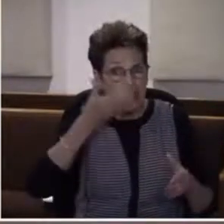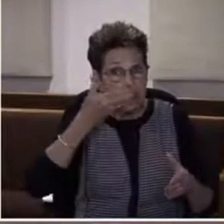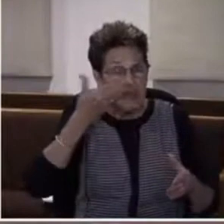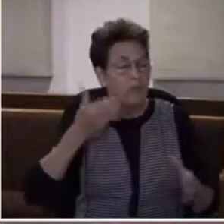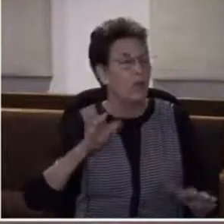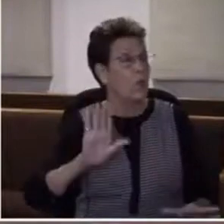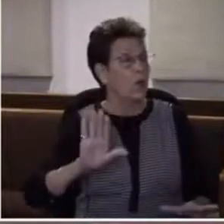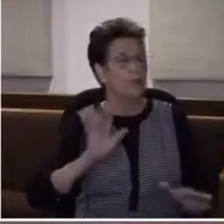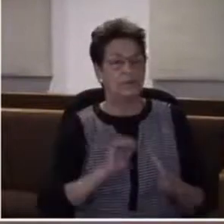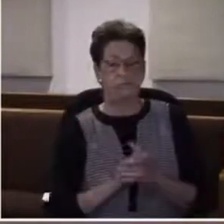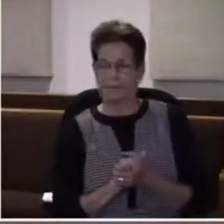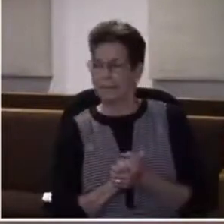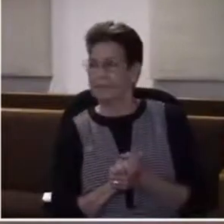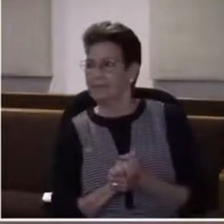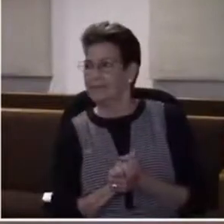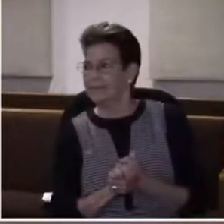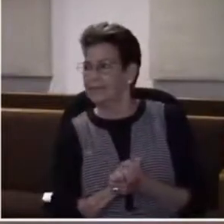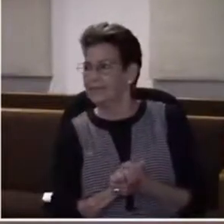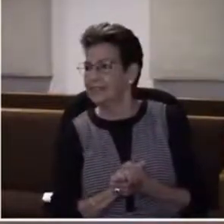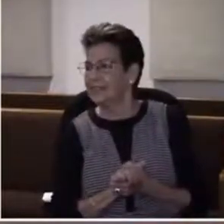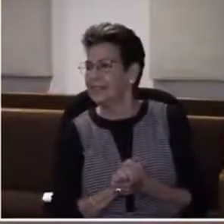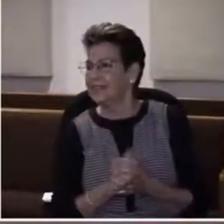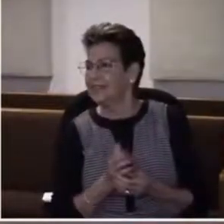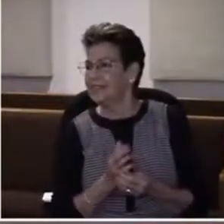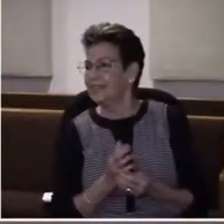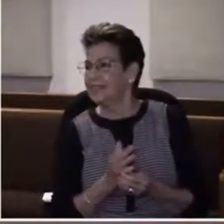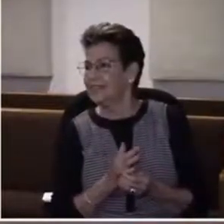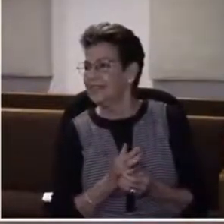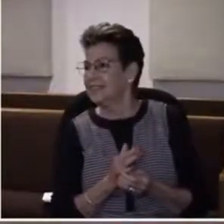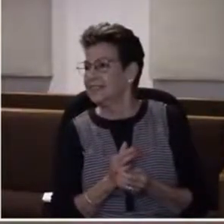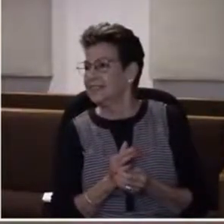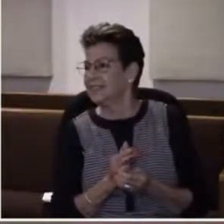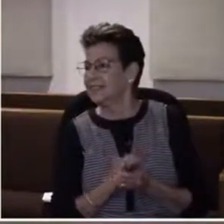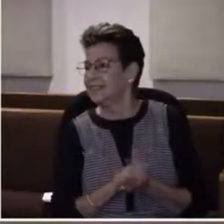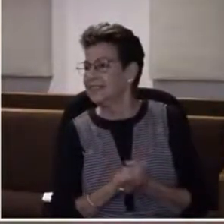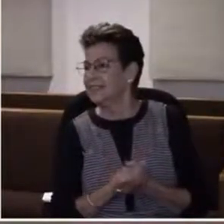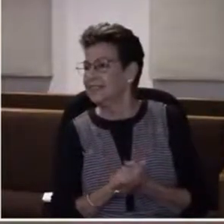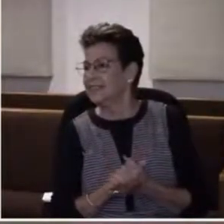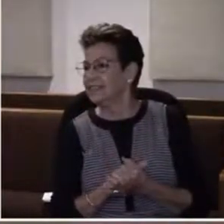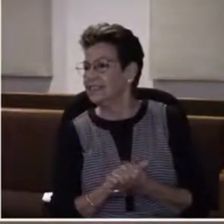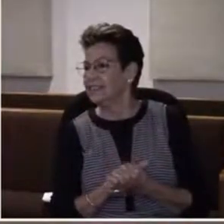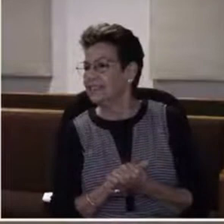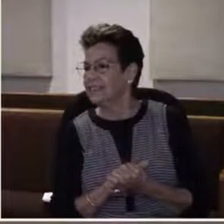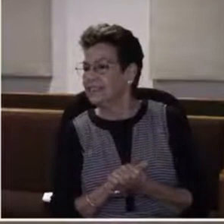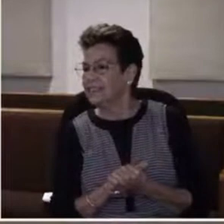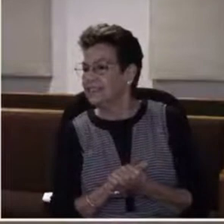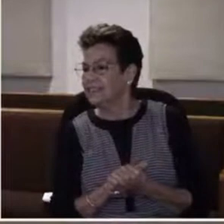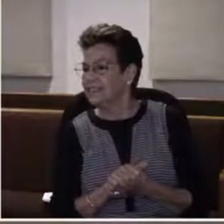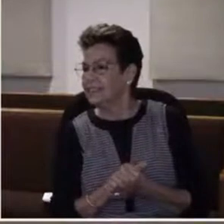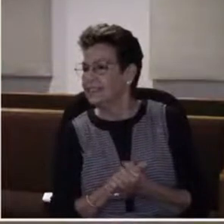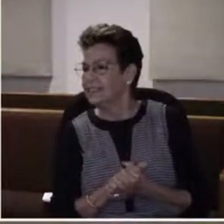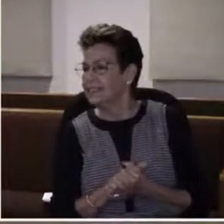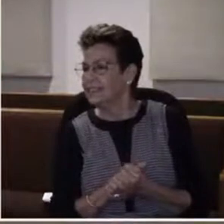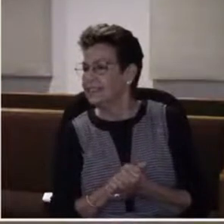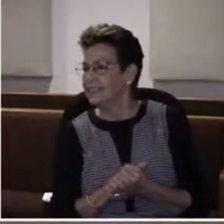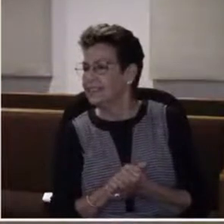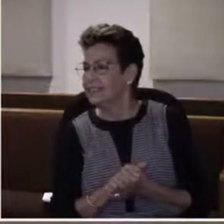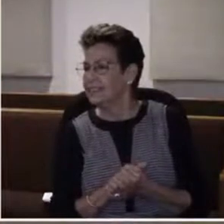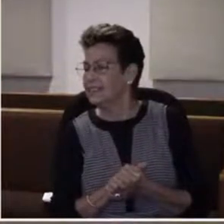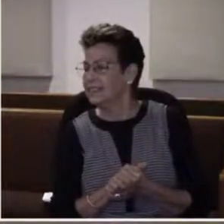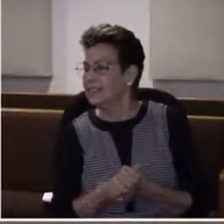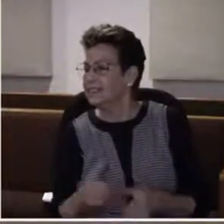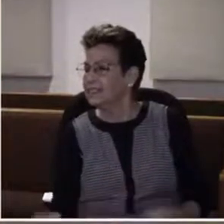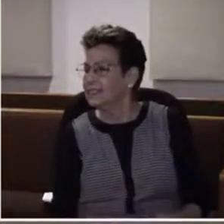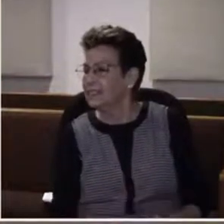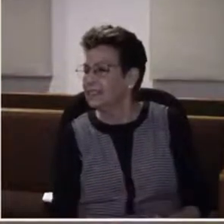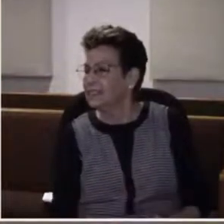point. Can I get an amen there? Right? Beside that, I have the word Madison written there.